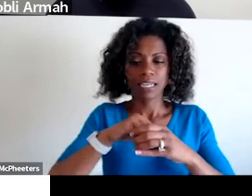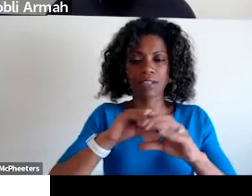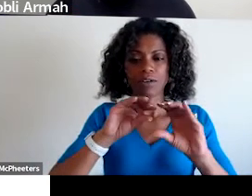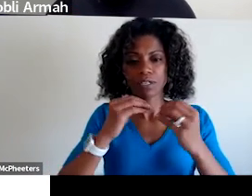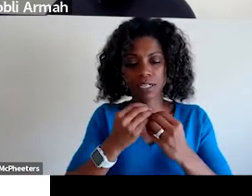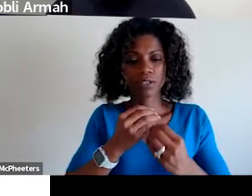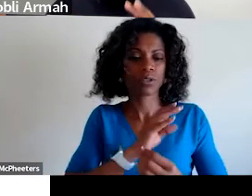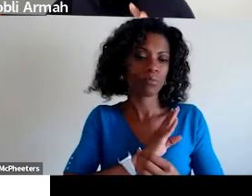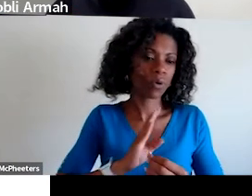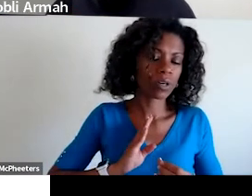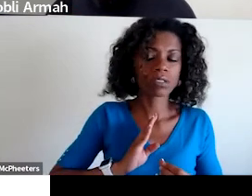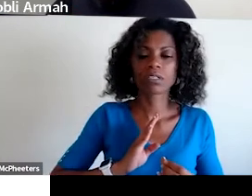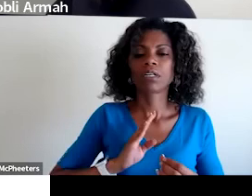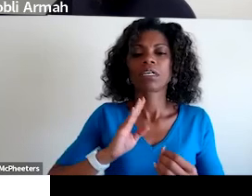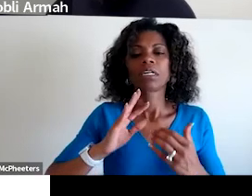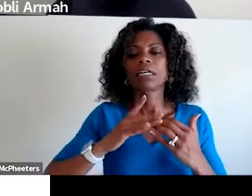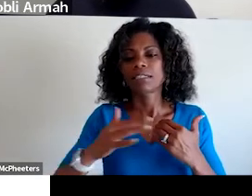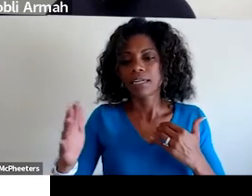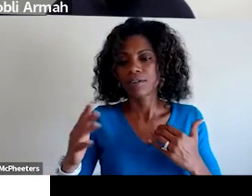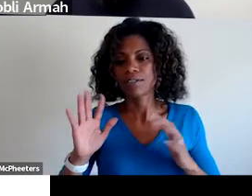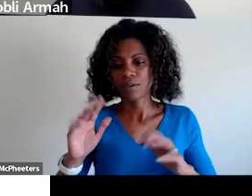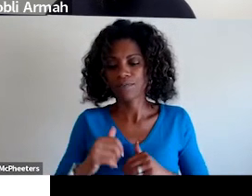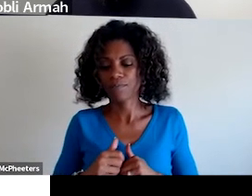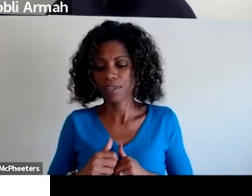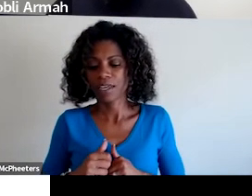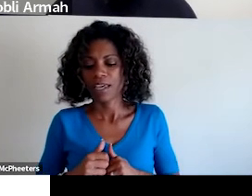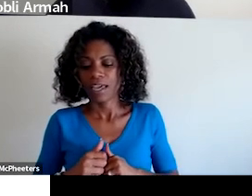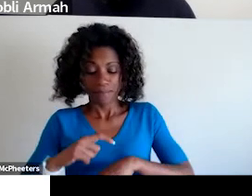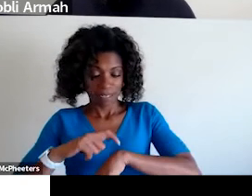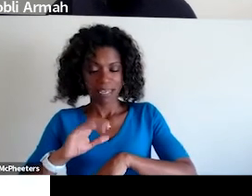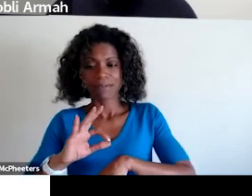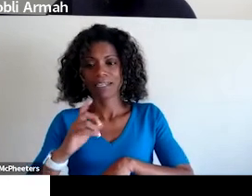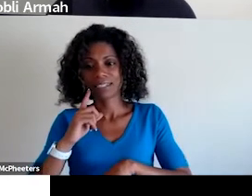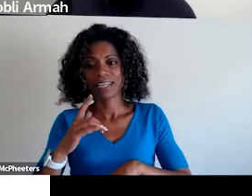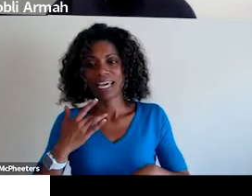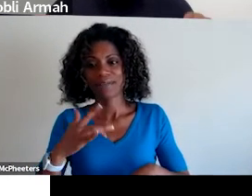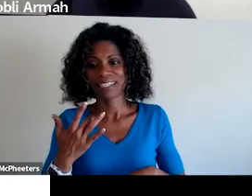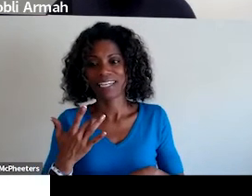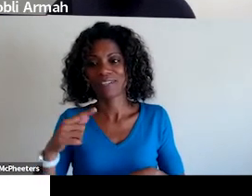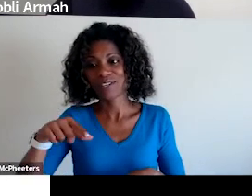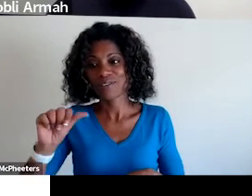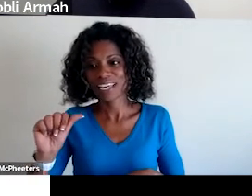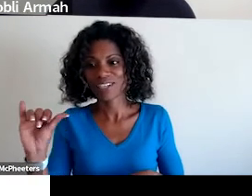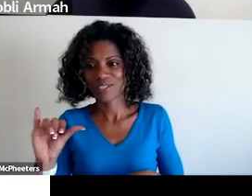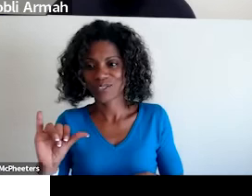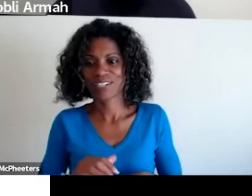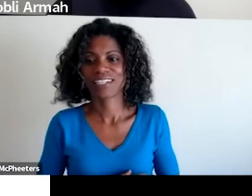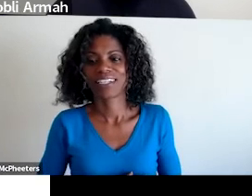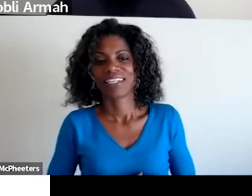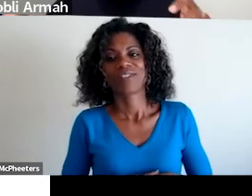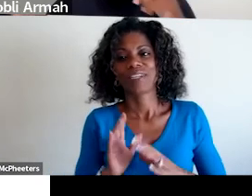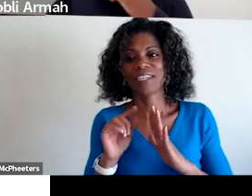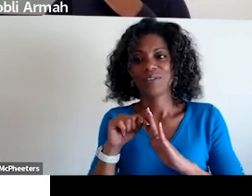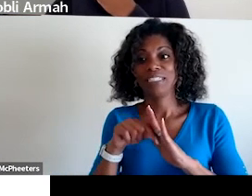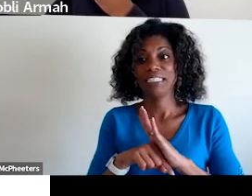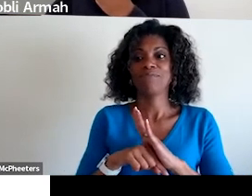et cetera. And I'm mindful of time, so we're going to get through these really quick because I'm also excited for the office hours for us to even dive deeper. And